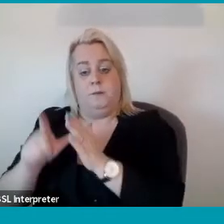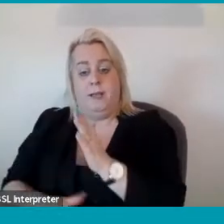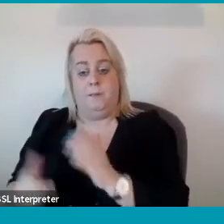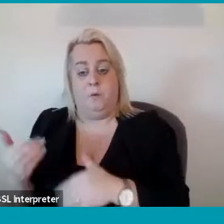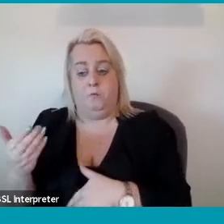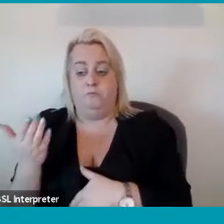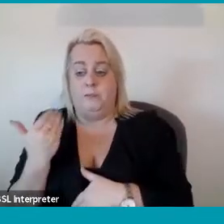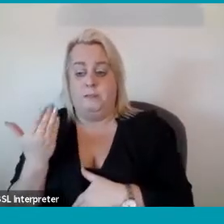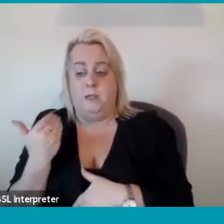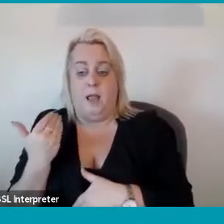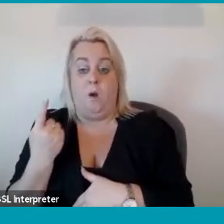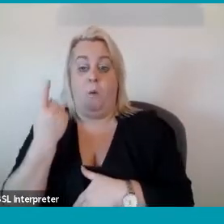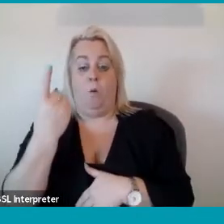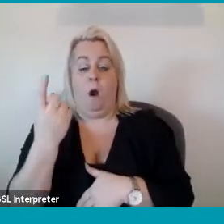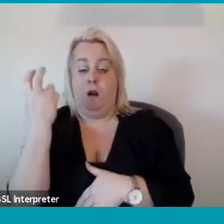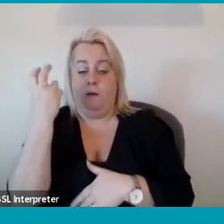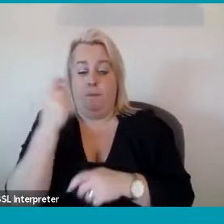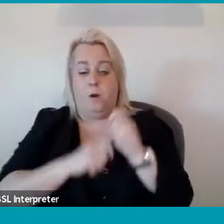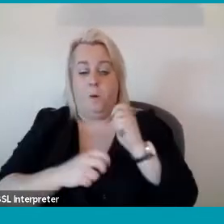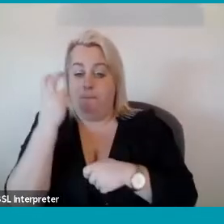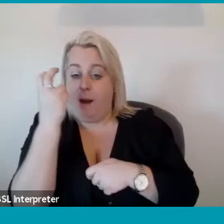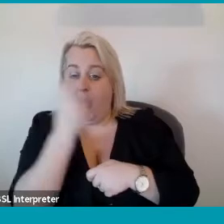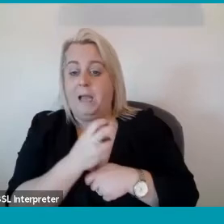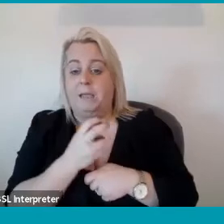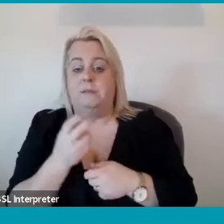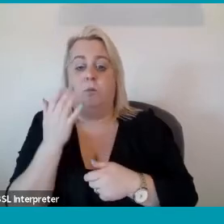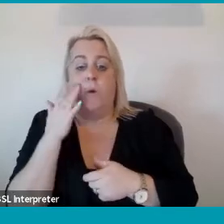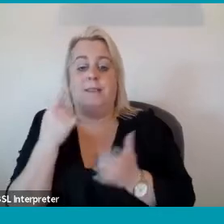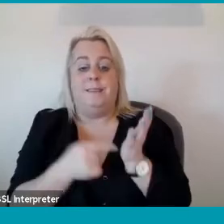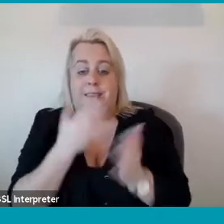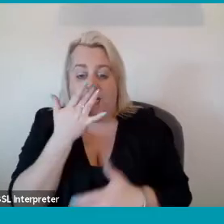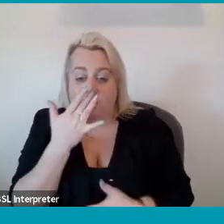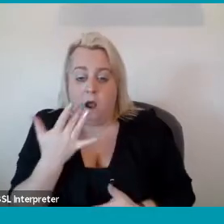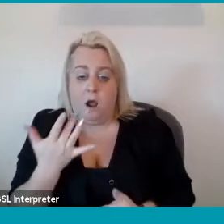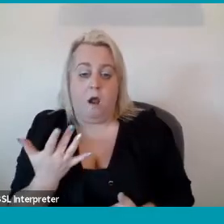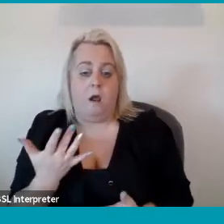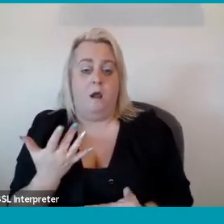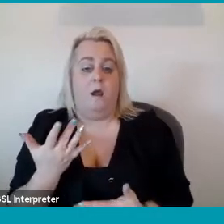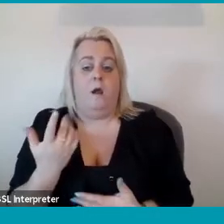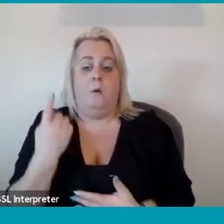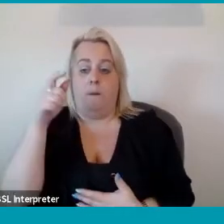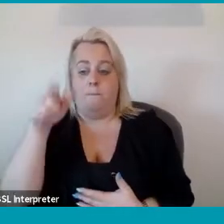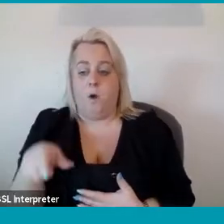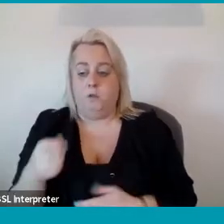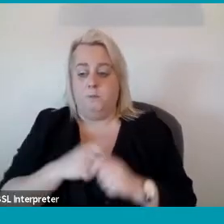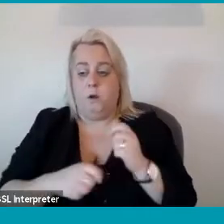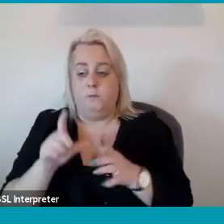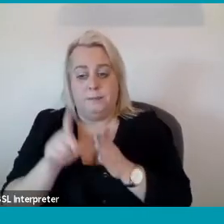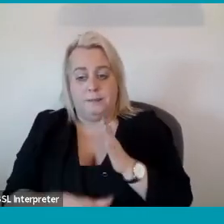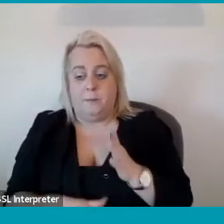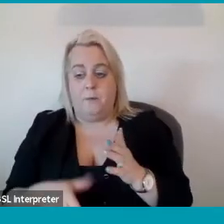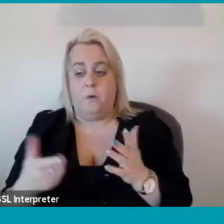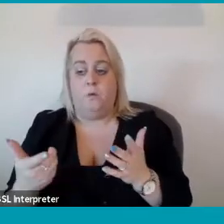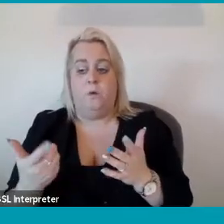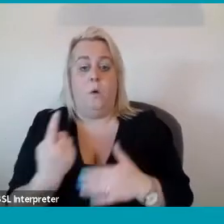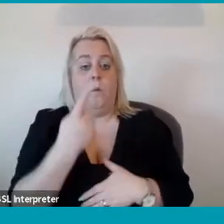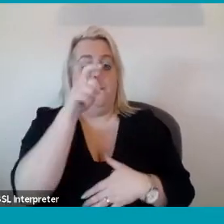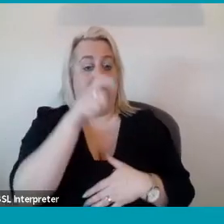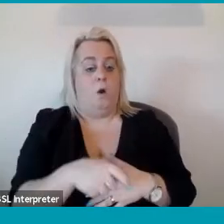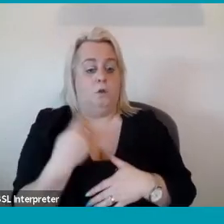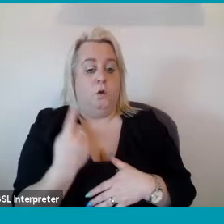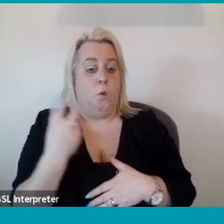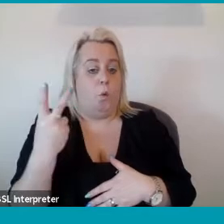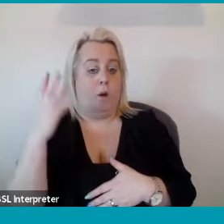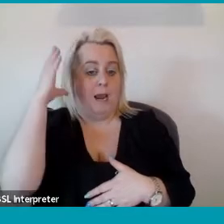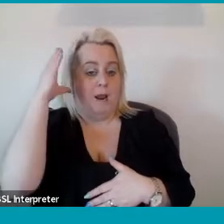a teenager, one as an older adult. We have someone whose hearing loss started when they